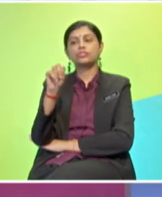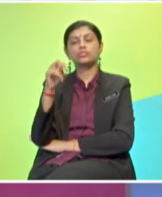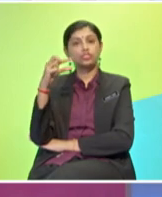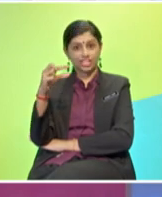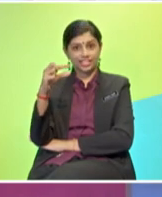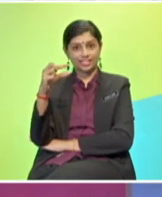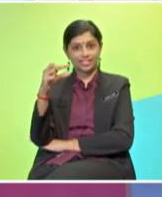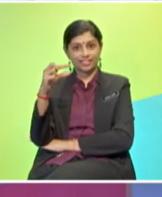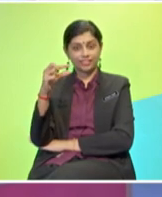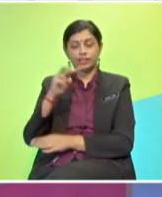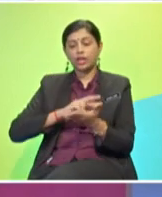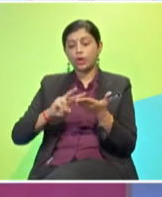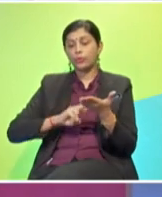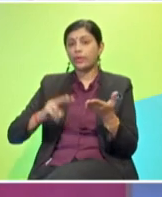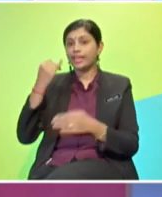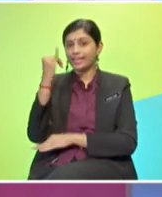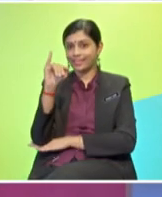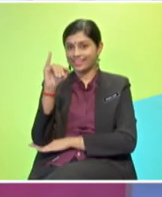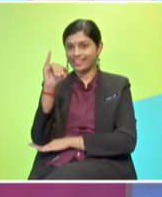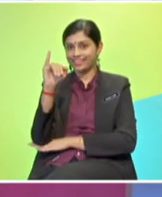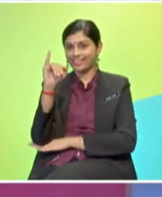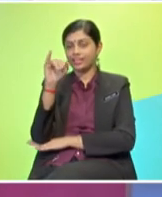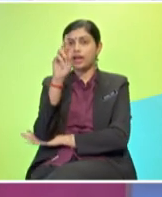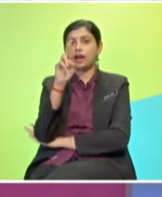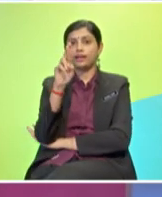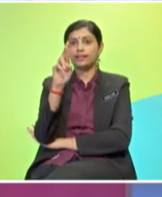R-E-A-D-I-N-G. Reading.